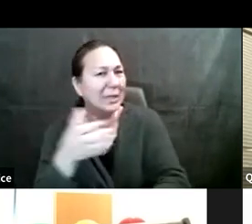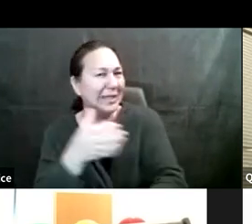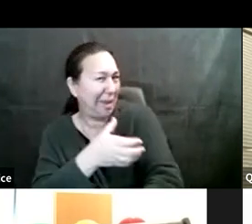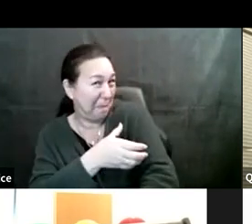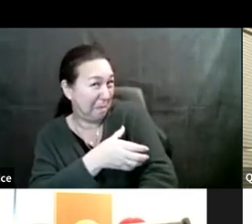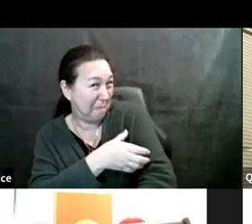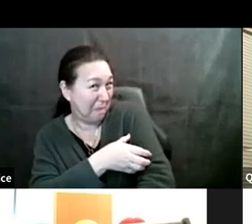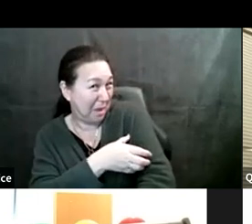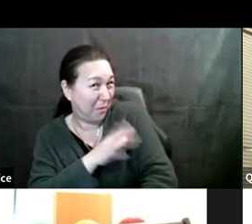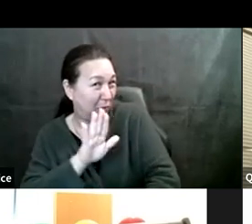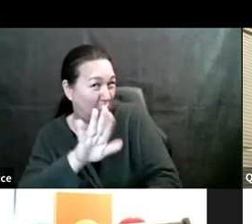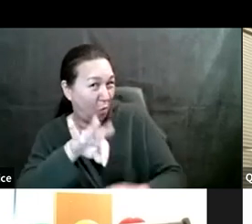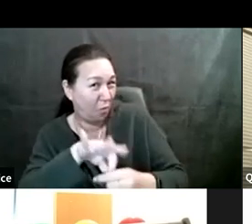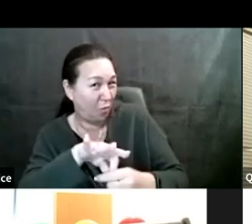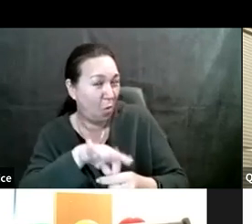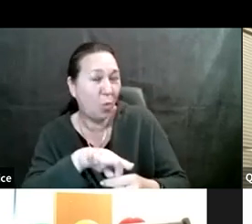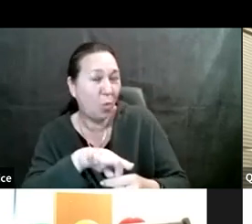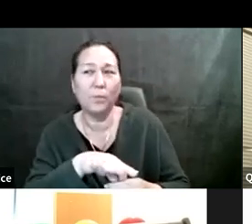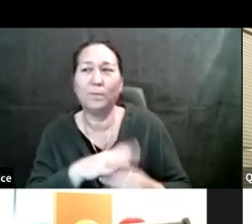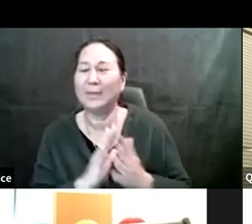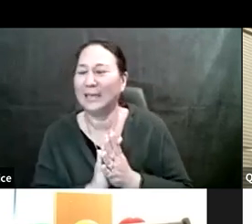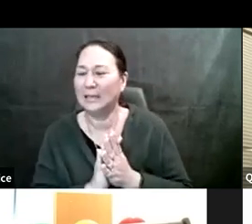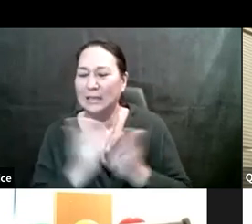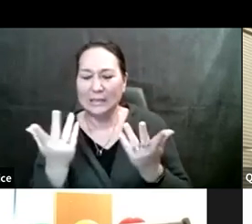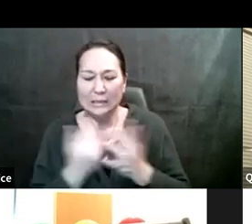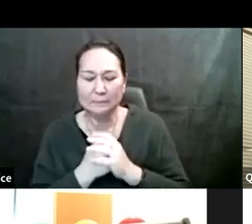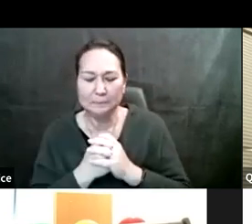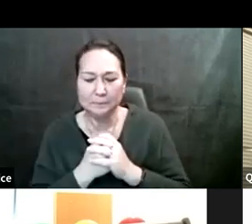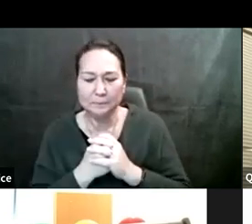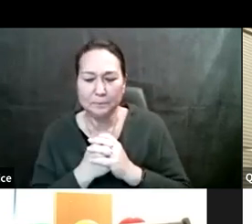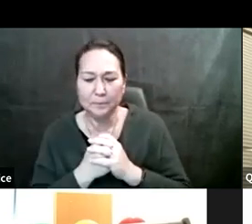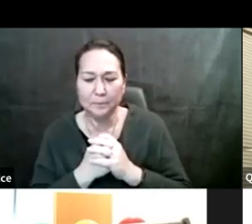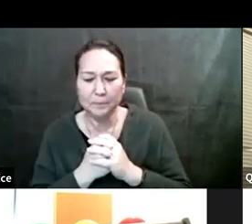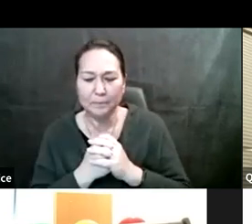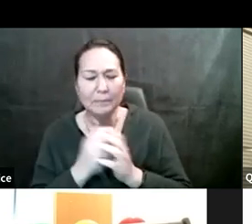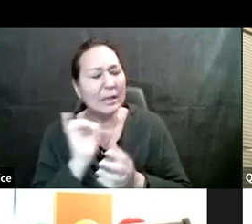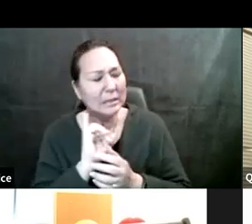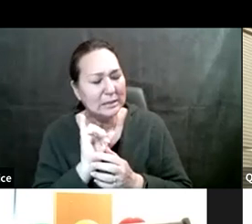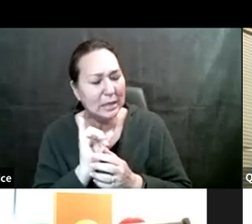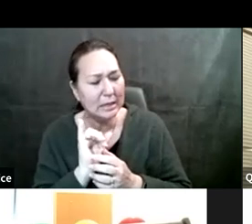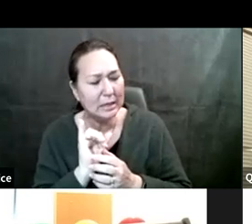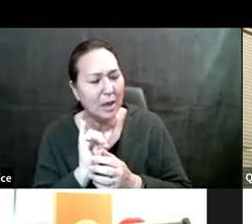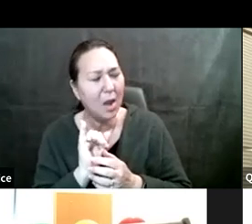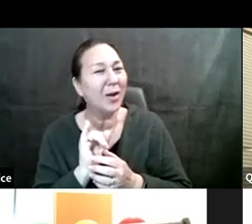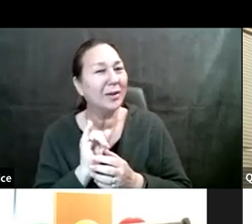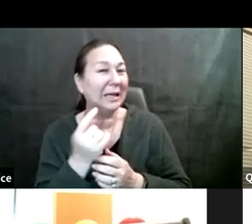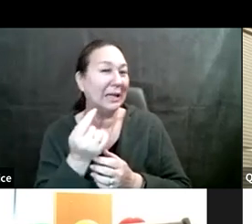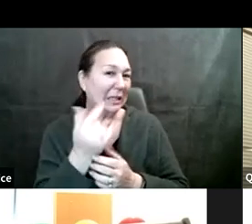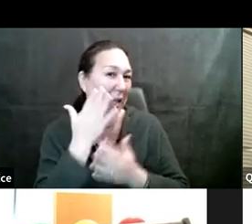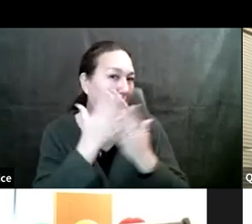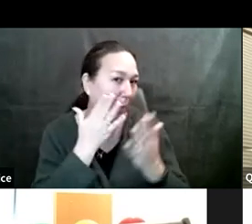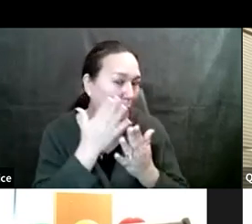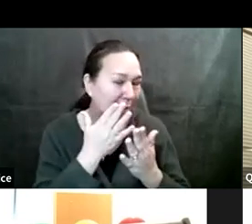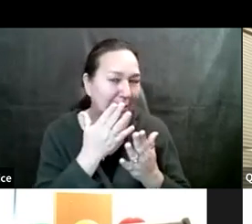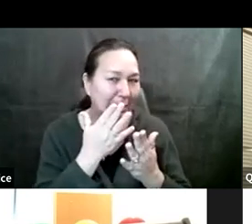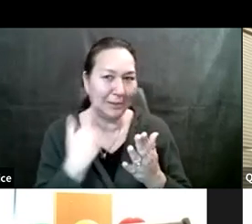vote is I mean and so it's just I mean there's like this part of this is a little bit embarrassing right like we're